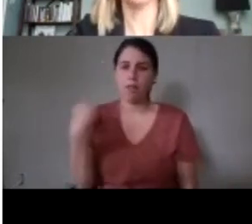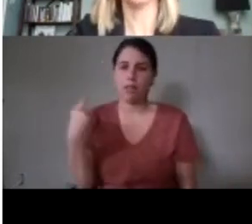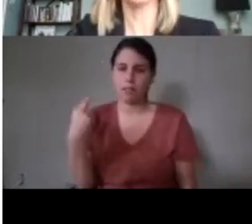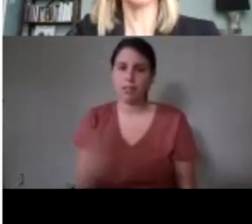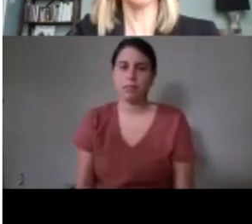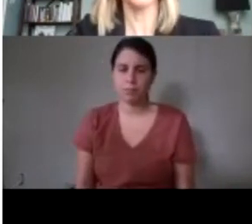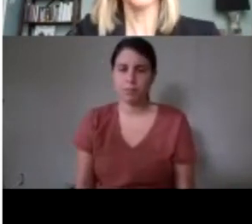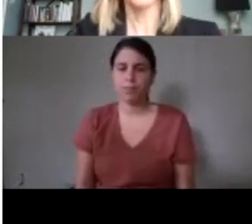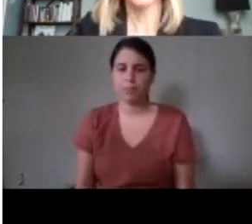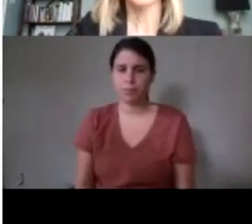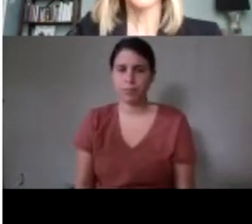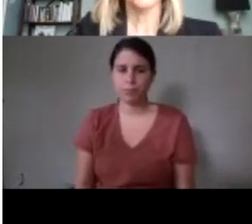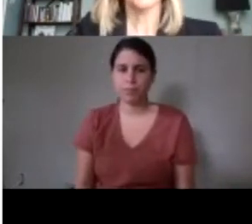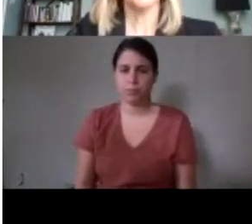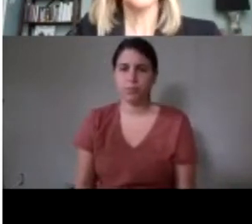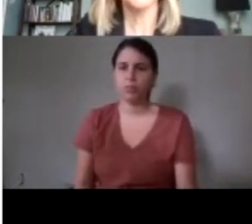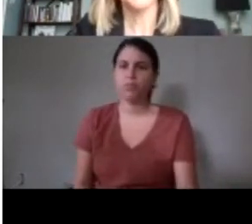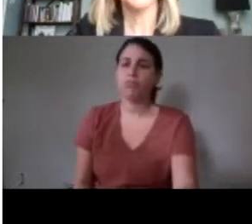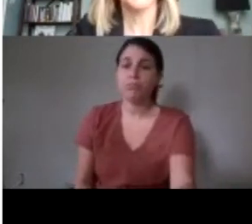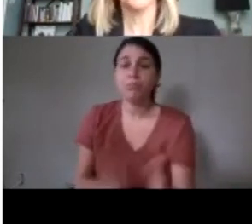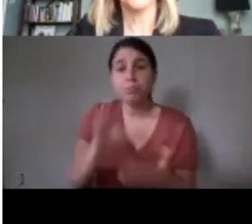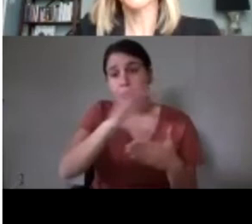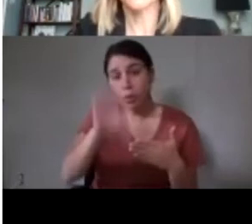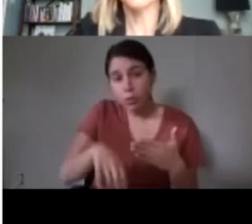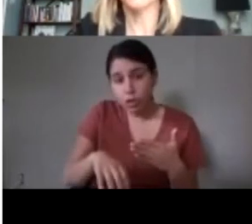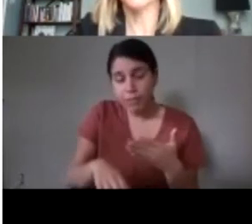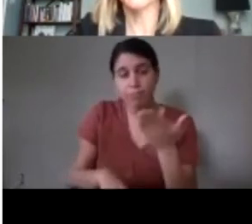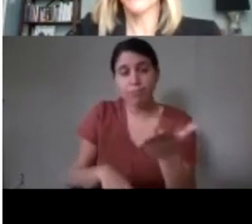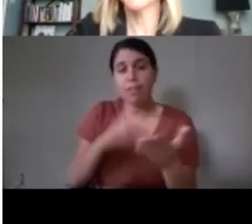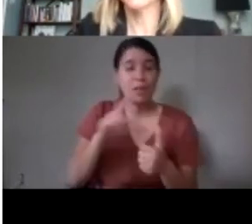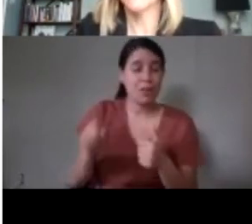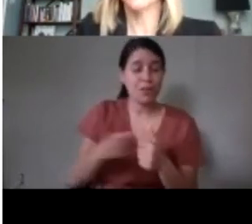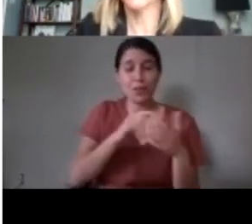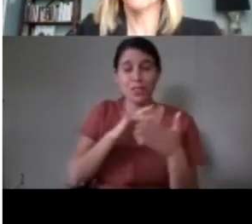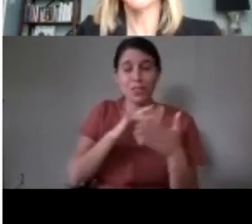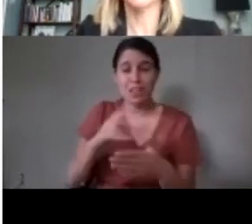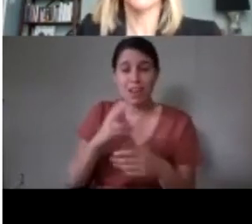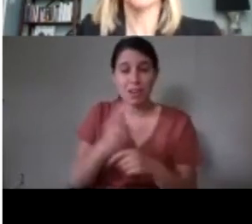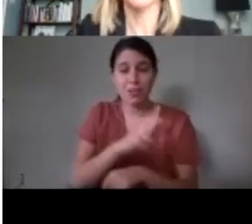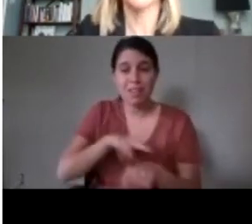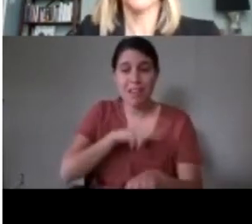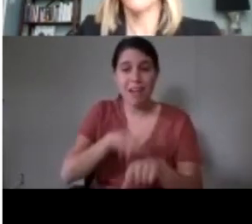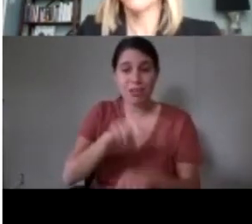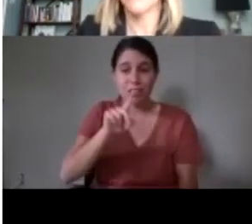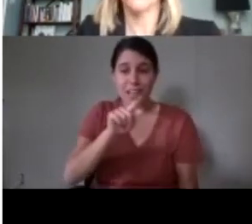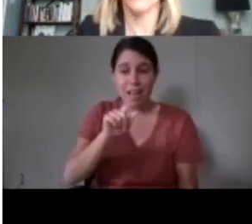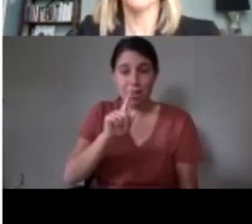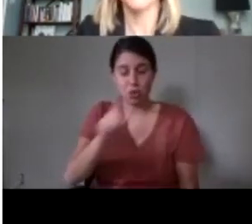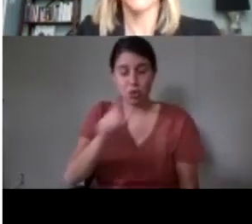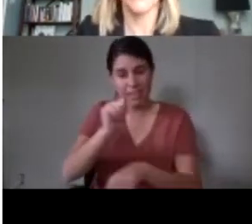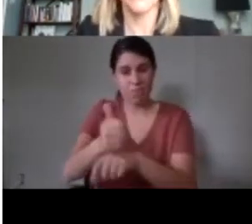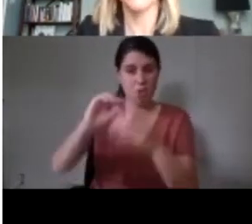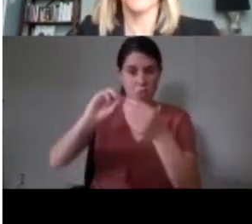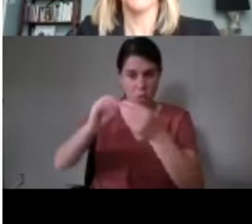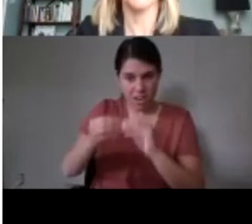events. So our conclusions, this was the first study that we used national data to quantify risk of these outcomes.